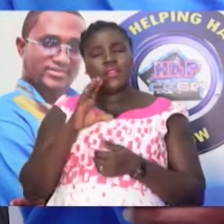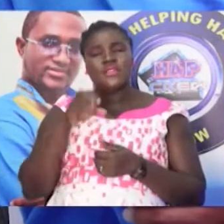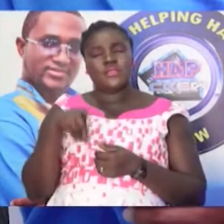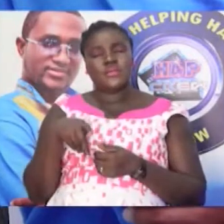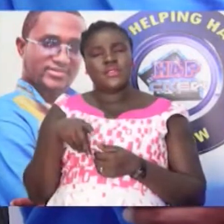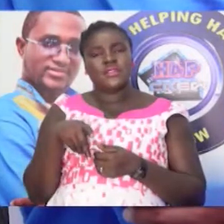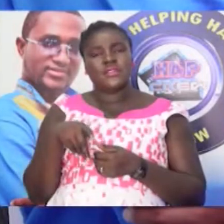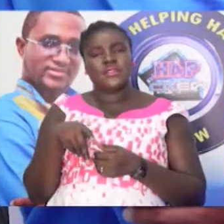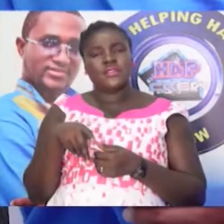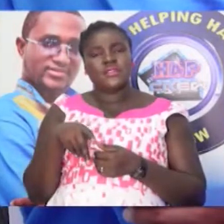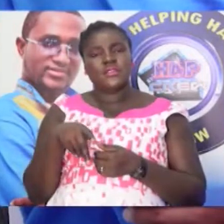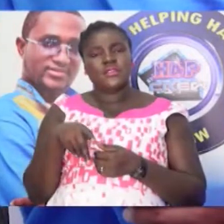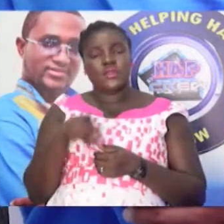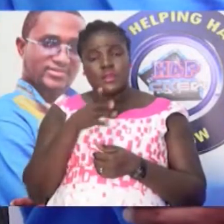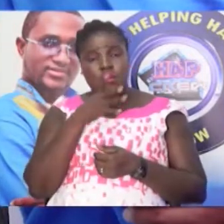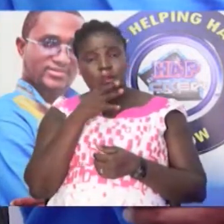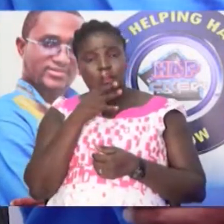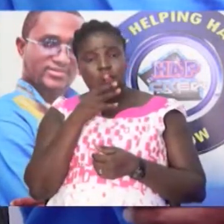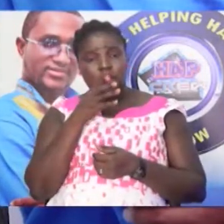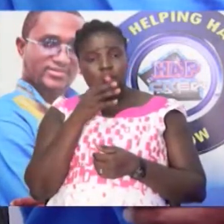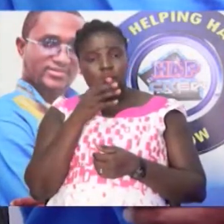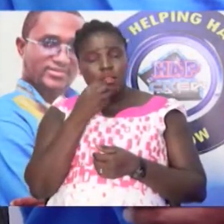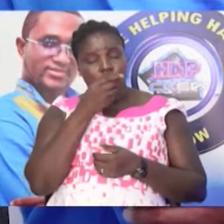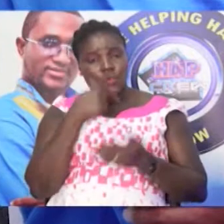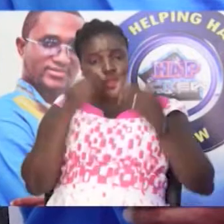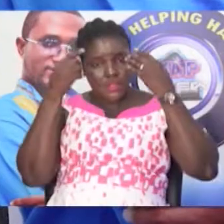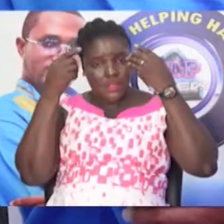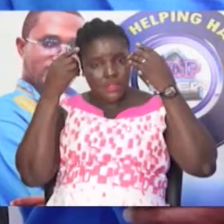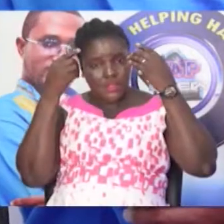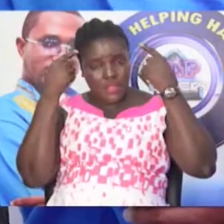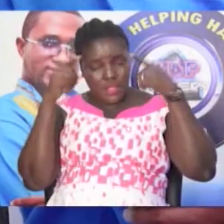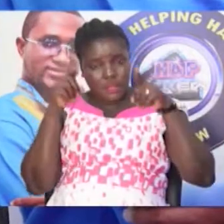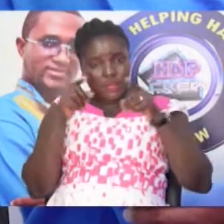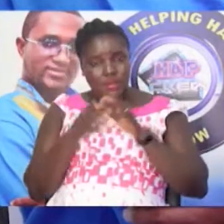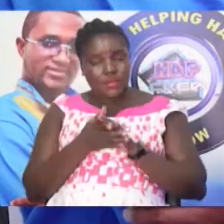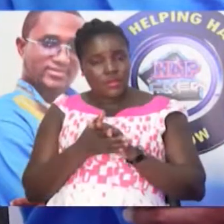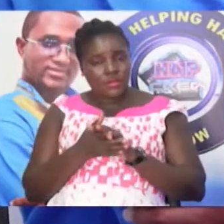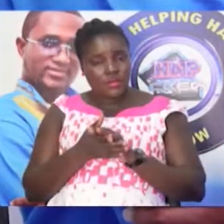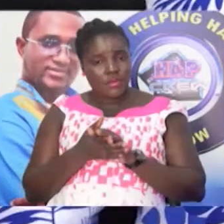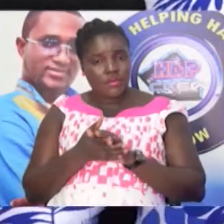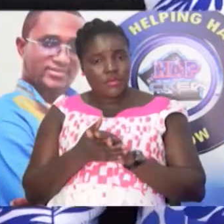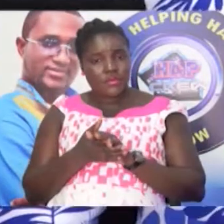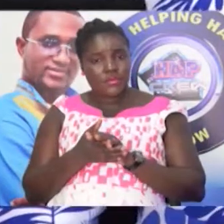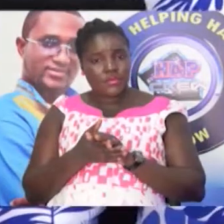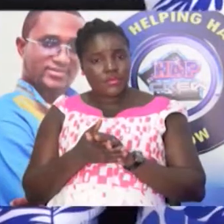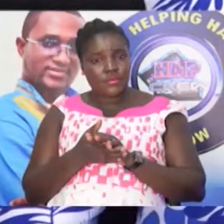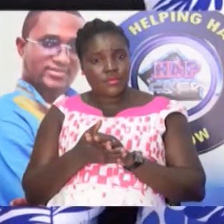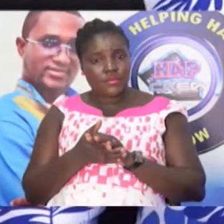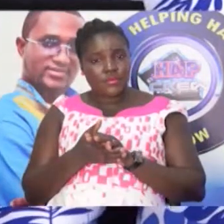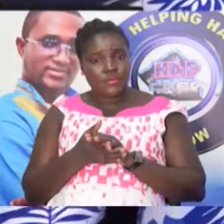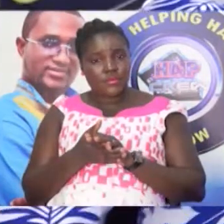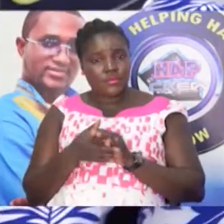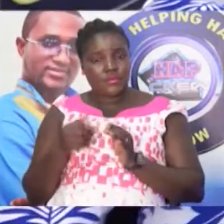You were born, you had cerebral palsy. Did your mom tell you what caused it? Well, to be honest with